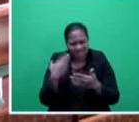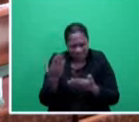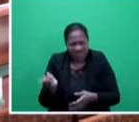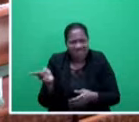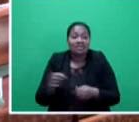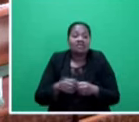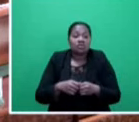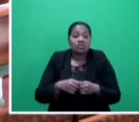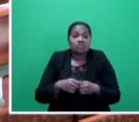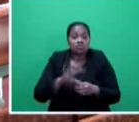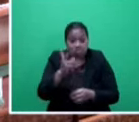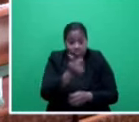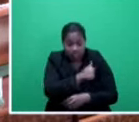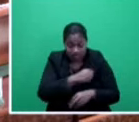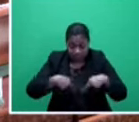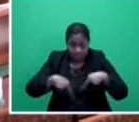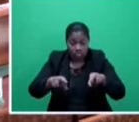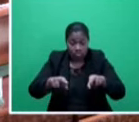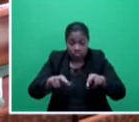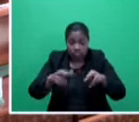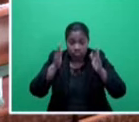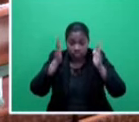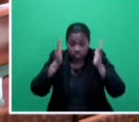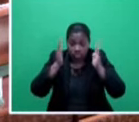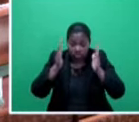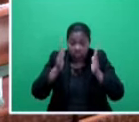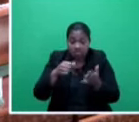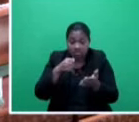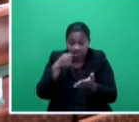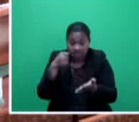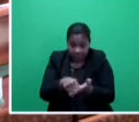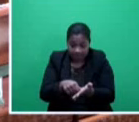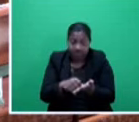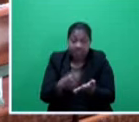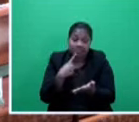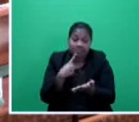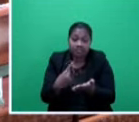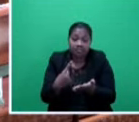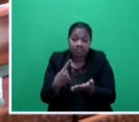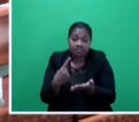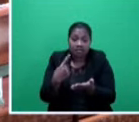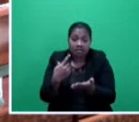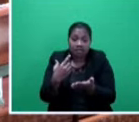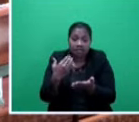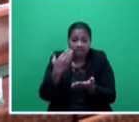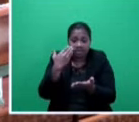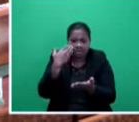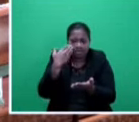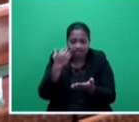Grace Road Church is founded on hate. Founder Pastor Shin Oke